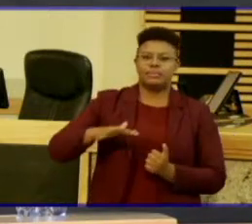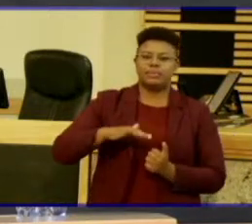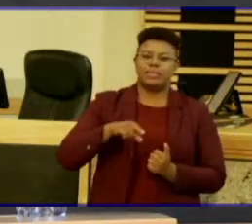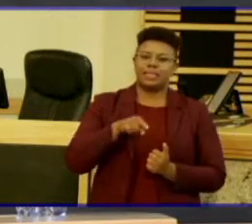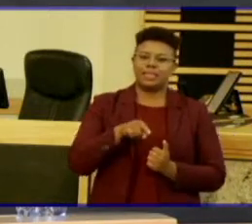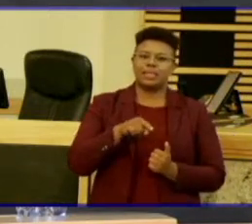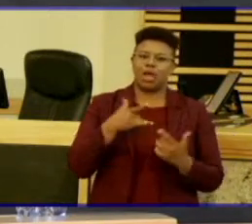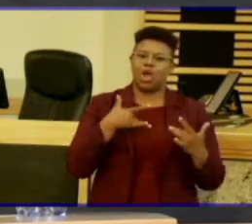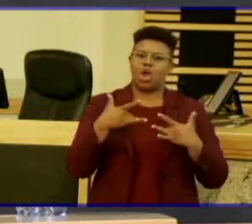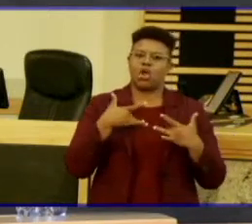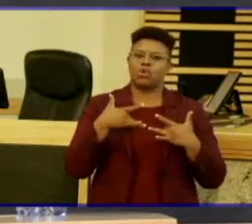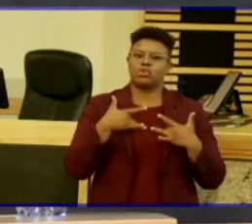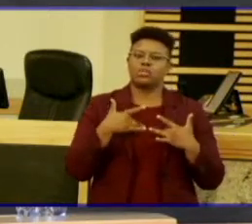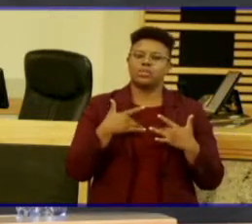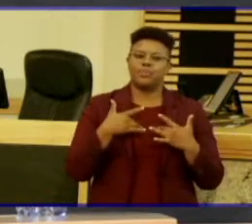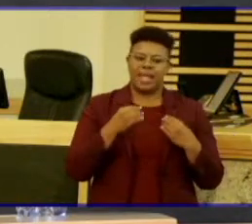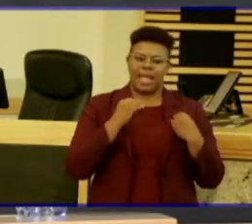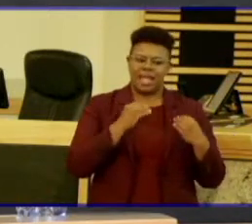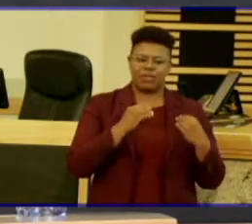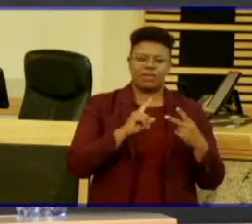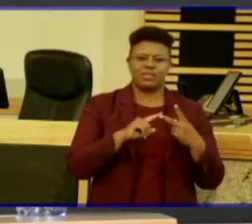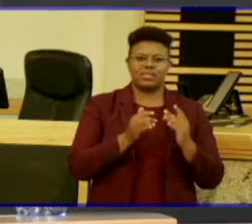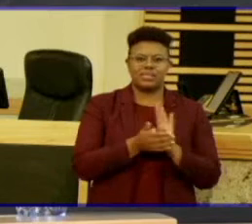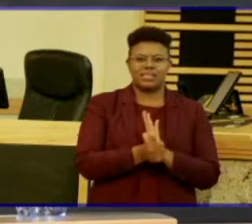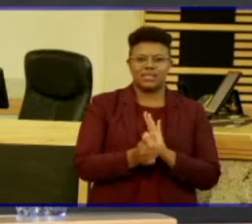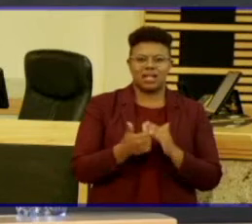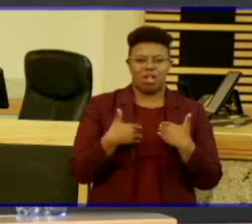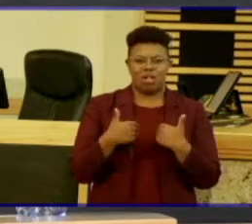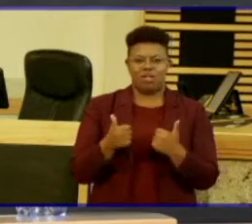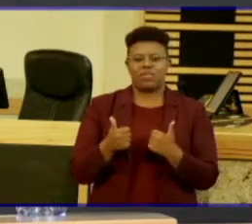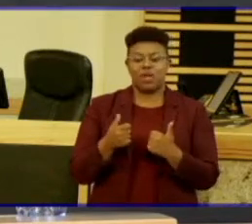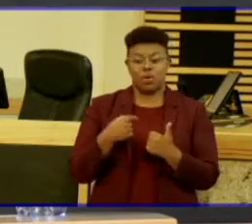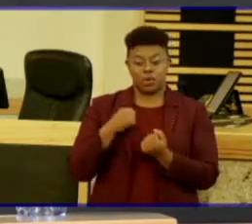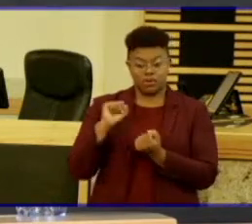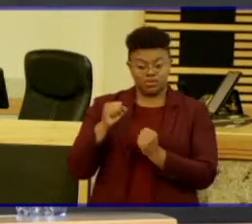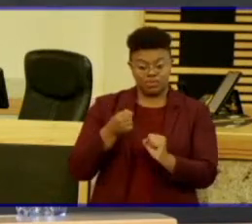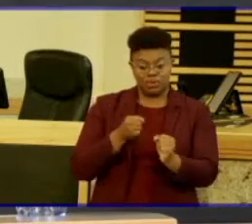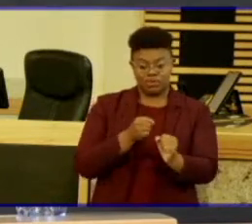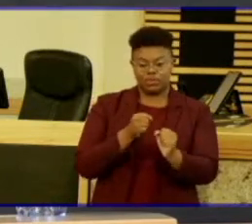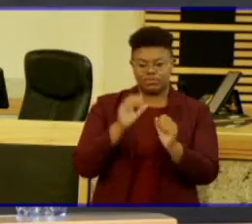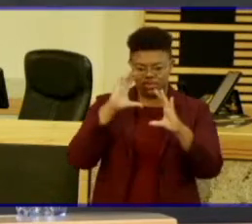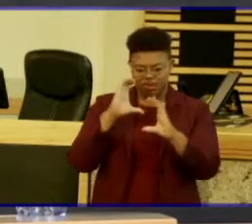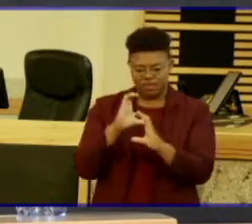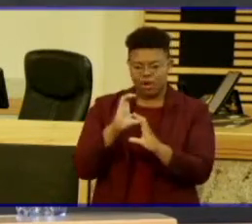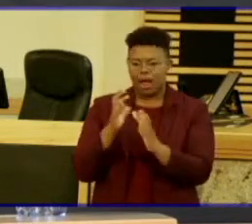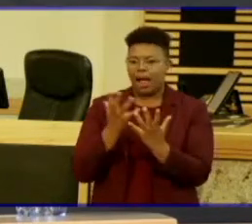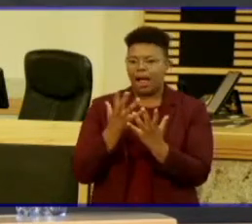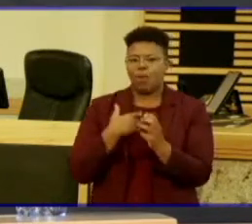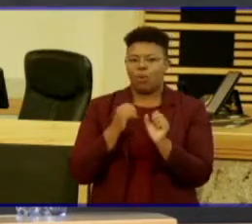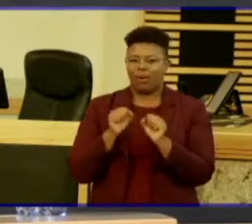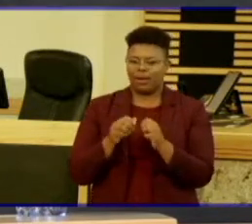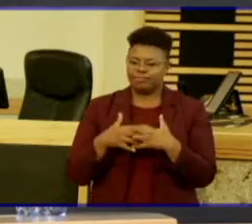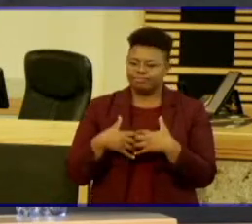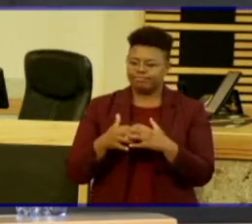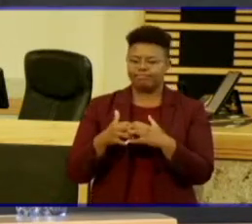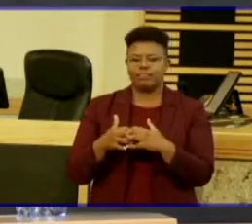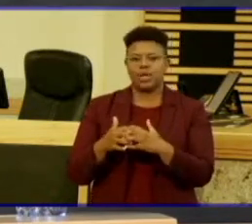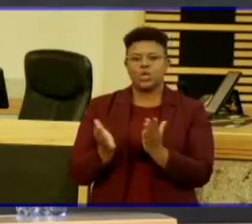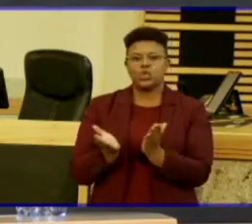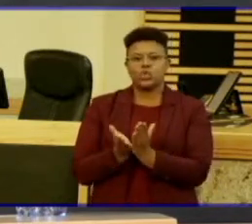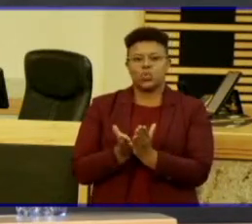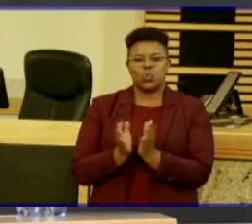concerning education, skills, and health. The strategic focus on education is on creating functional schools,